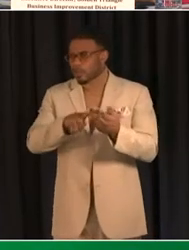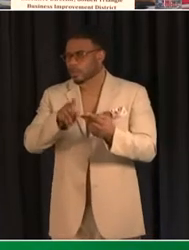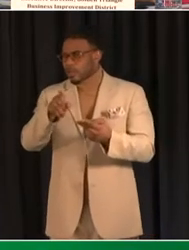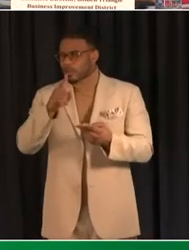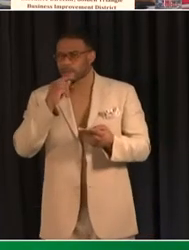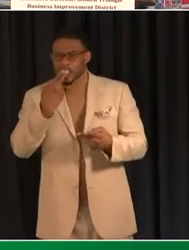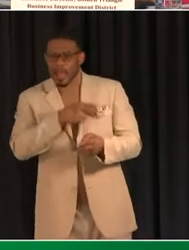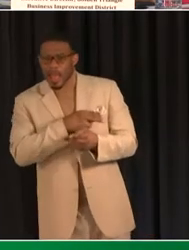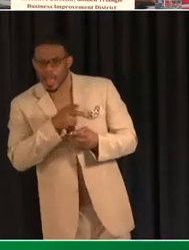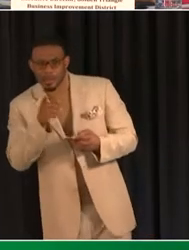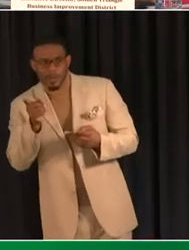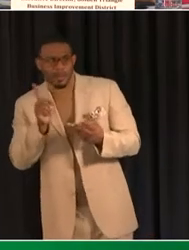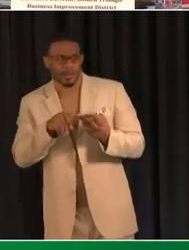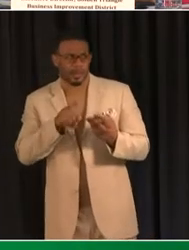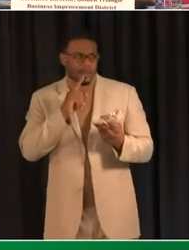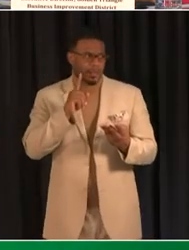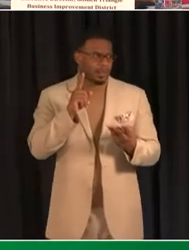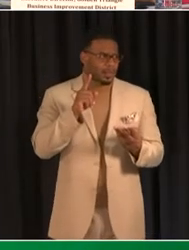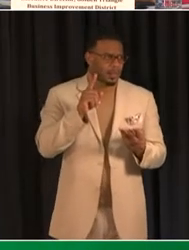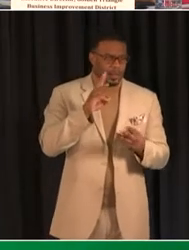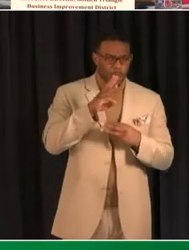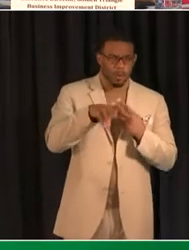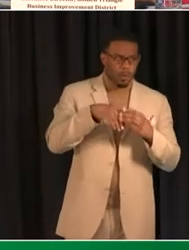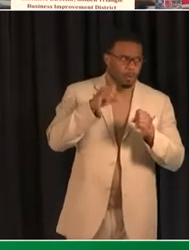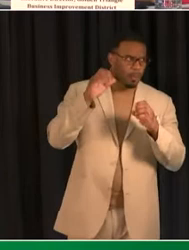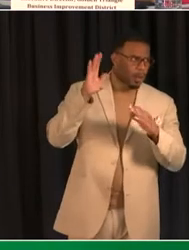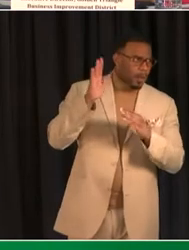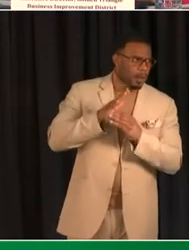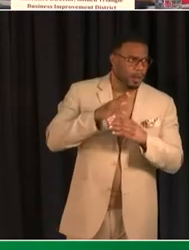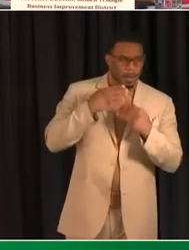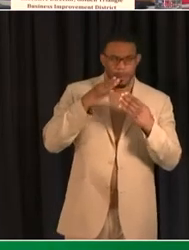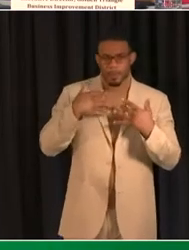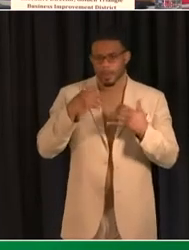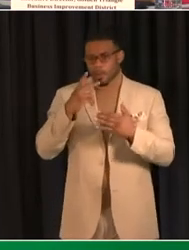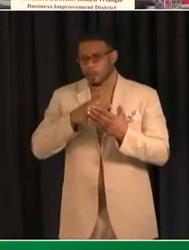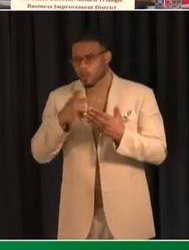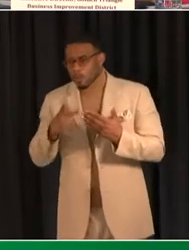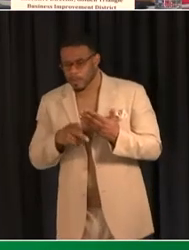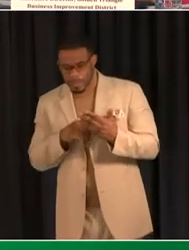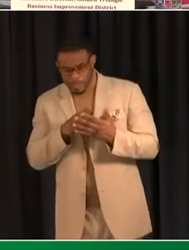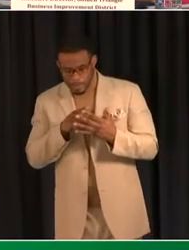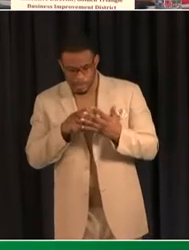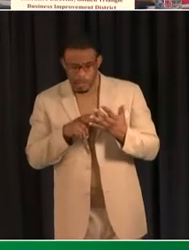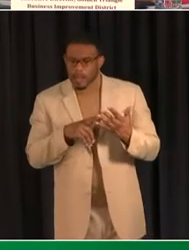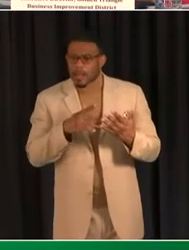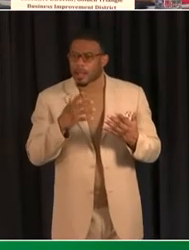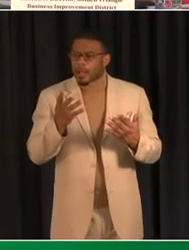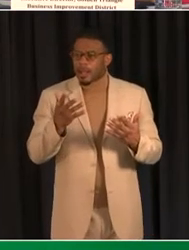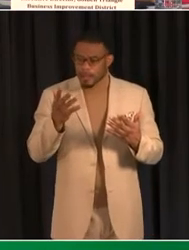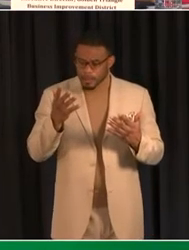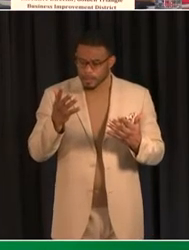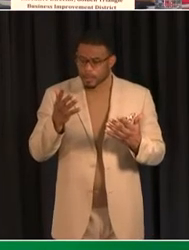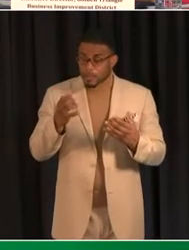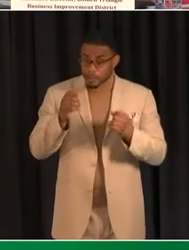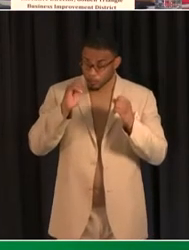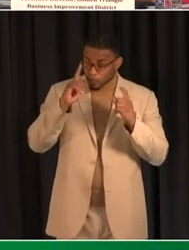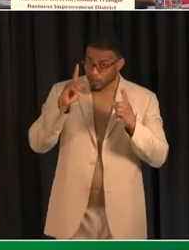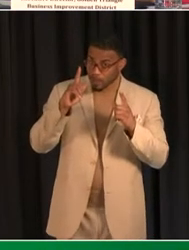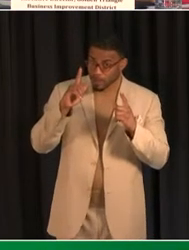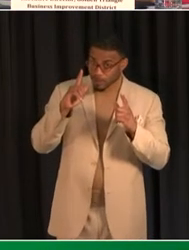a hospital, there is a world-renowned public health program,